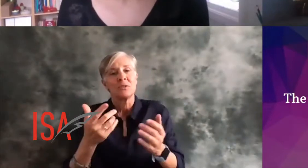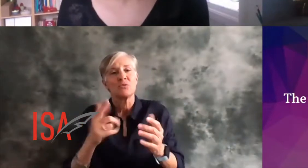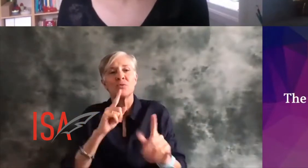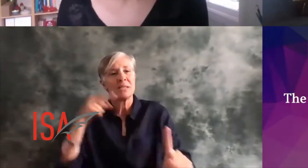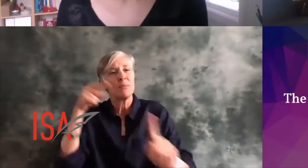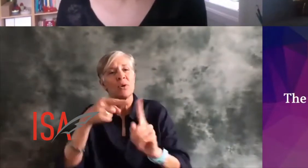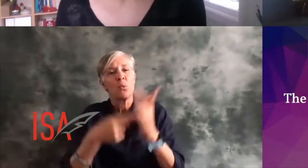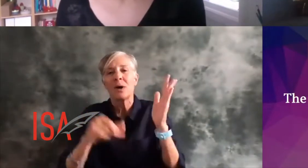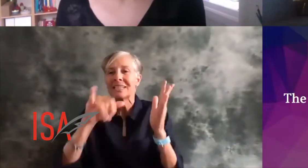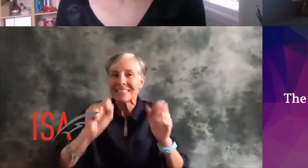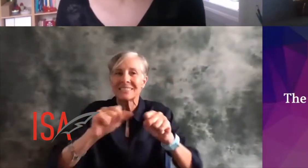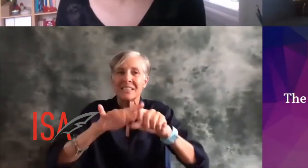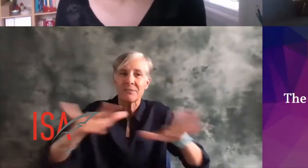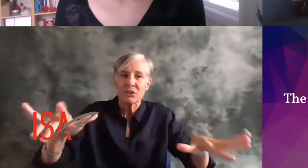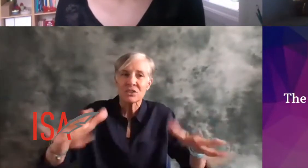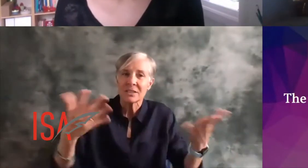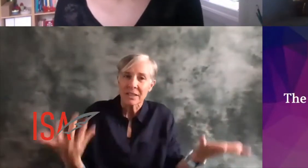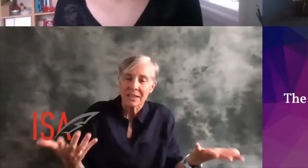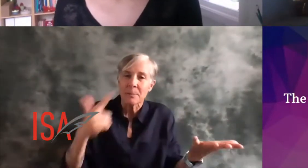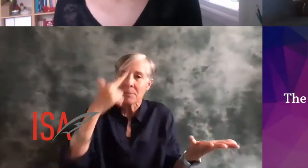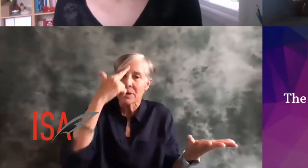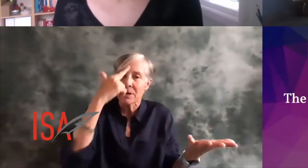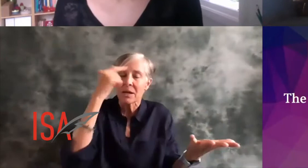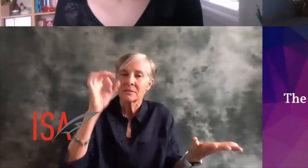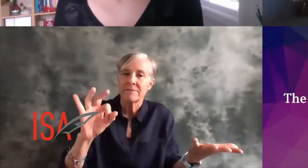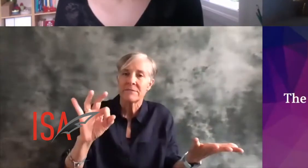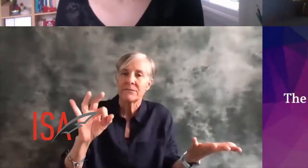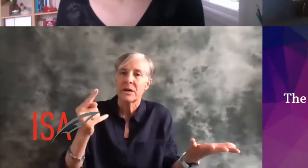right? And because of the